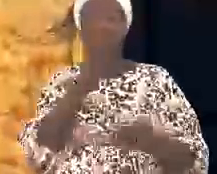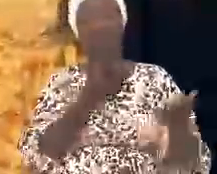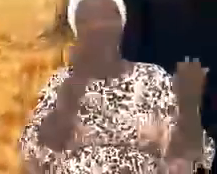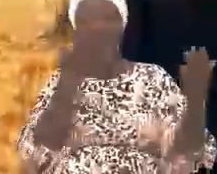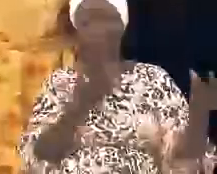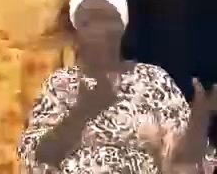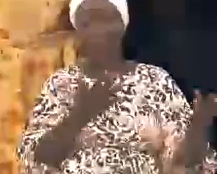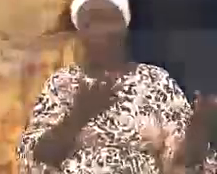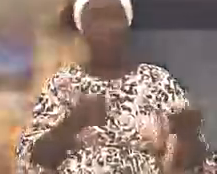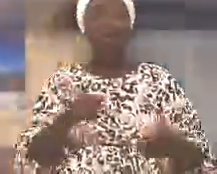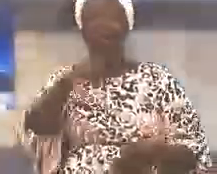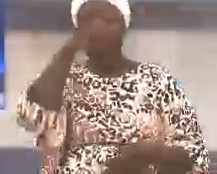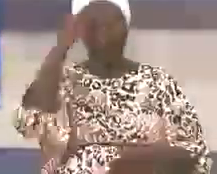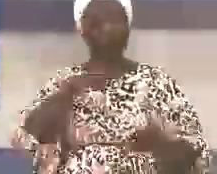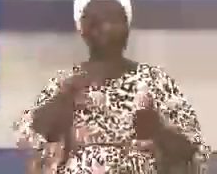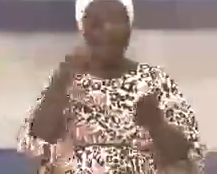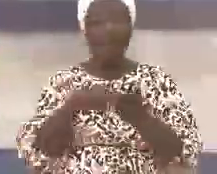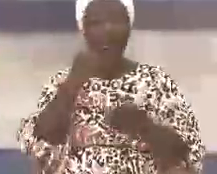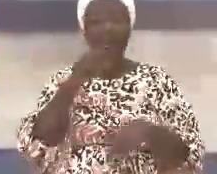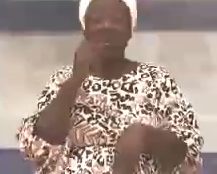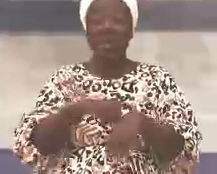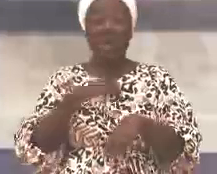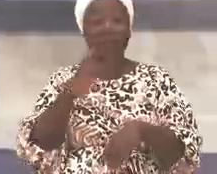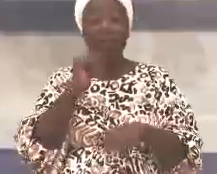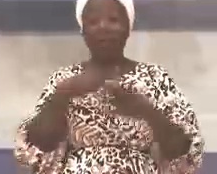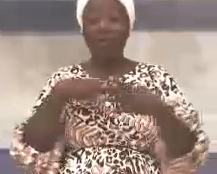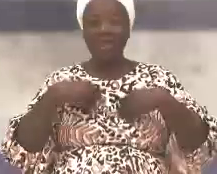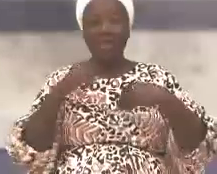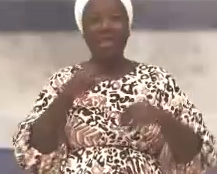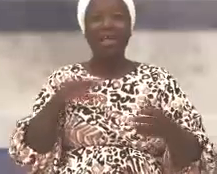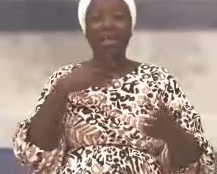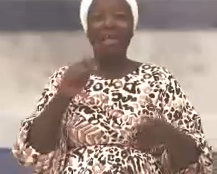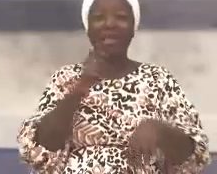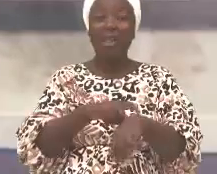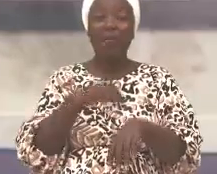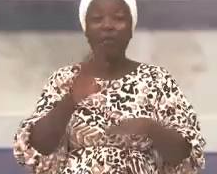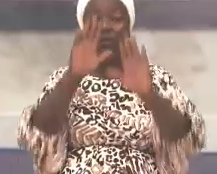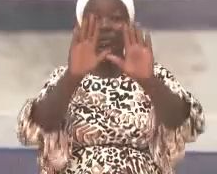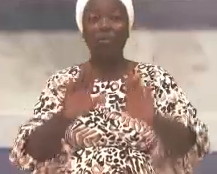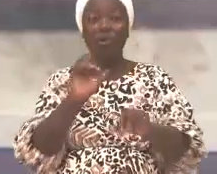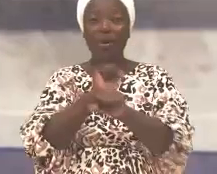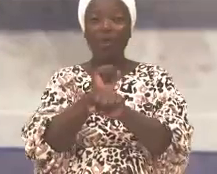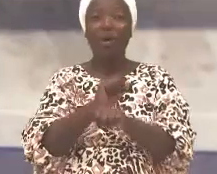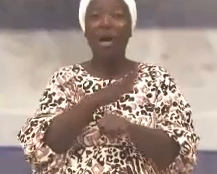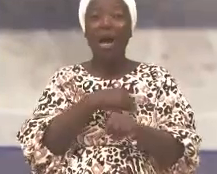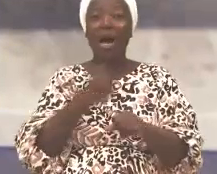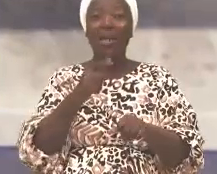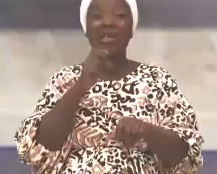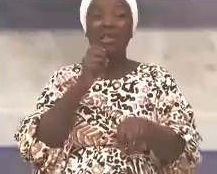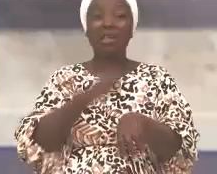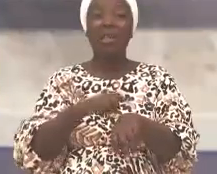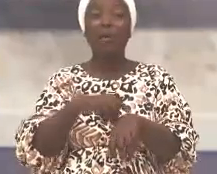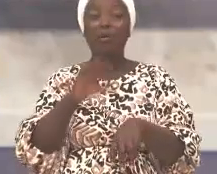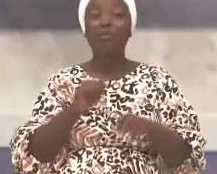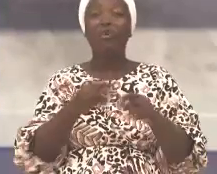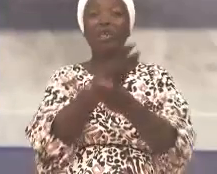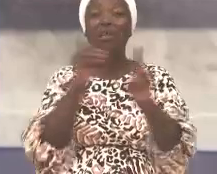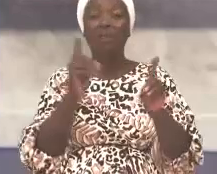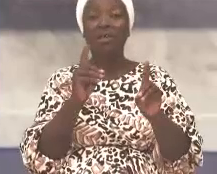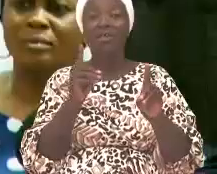This is the moment of your healing, the moment of your miracle, and the moment of your